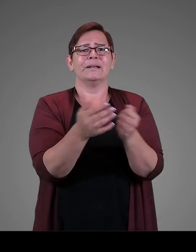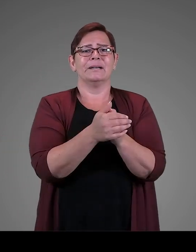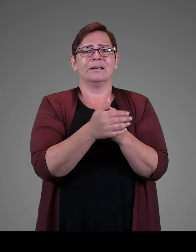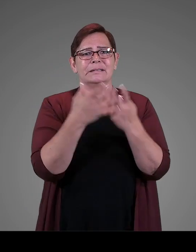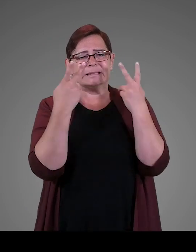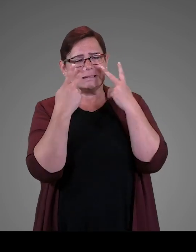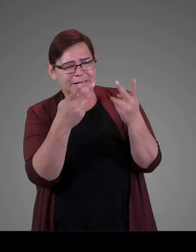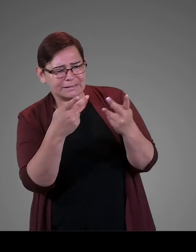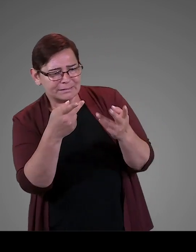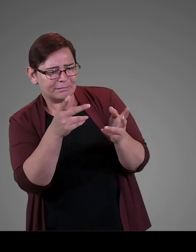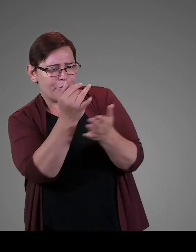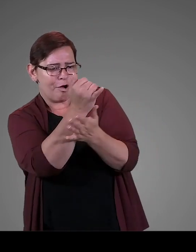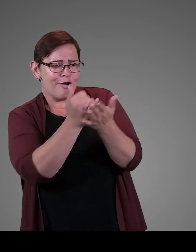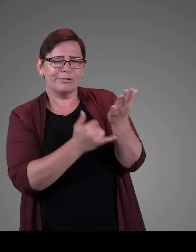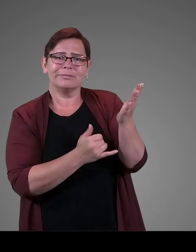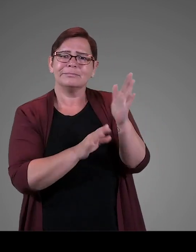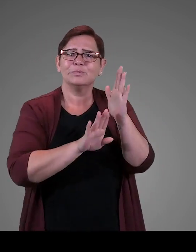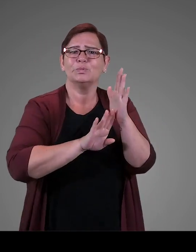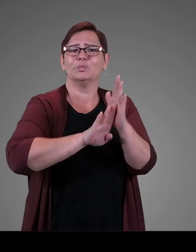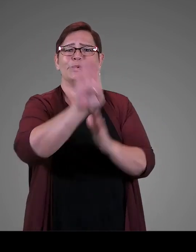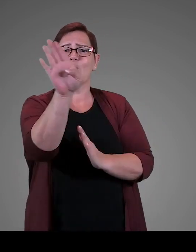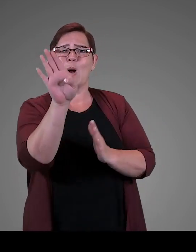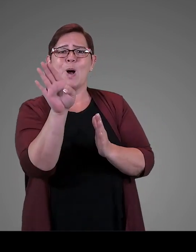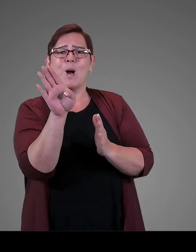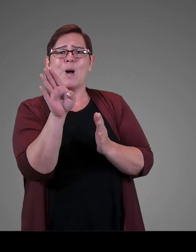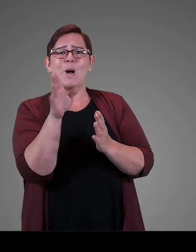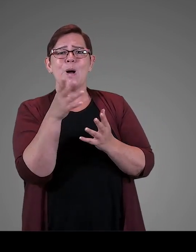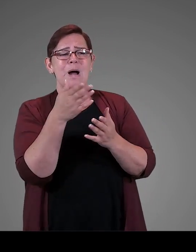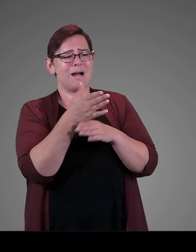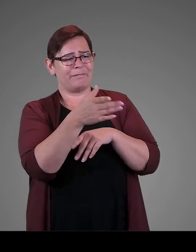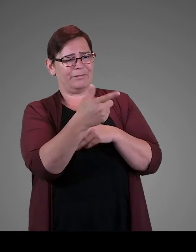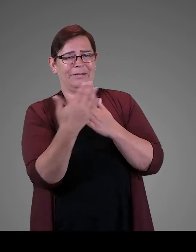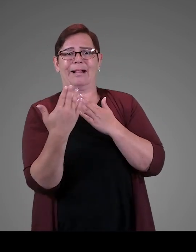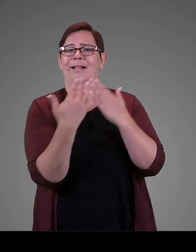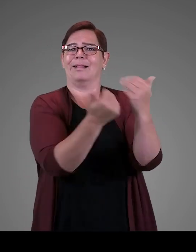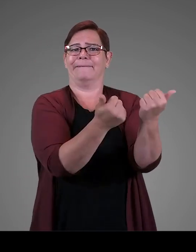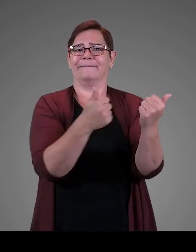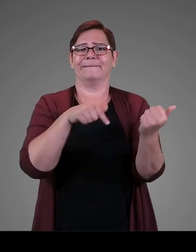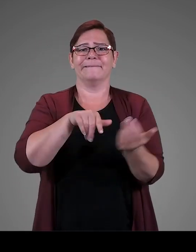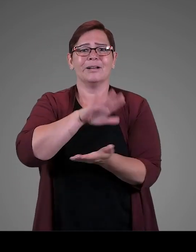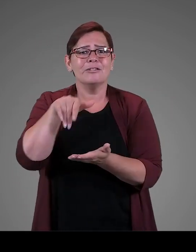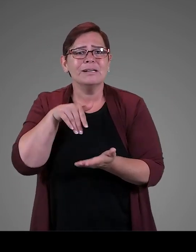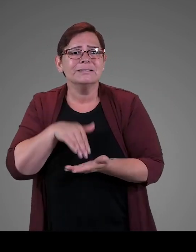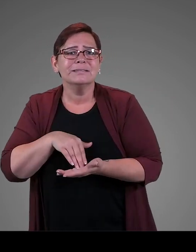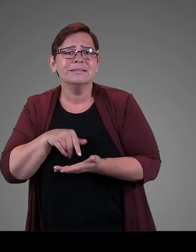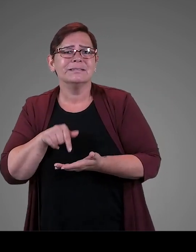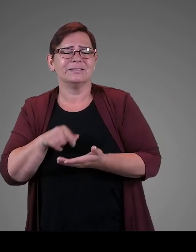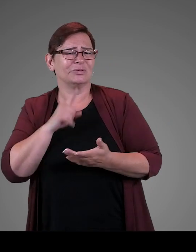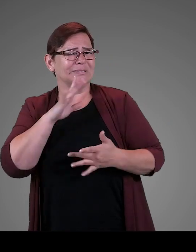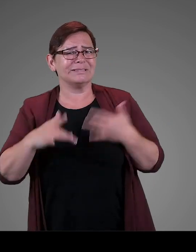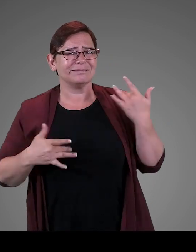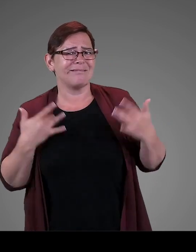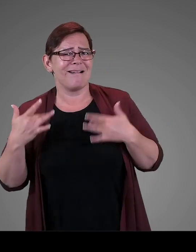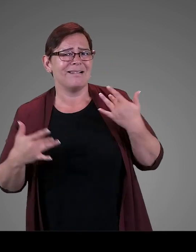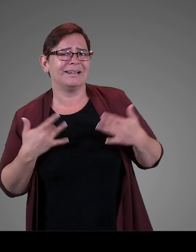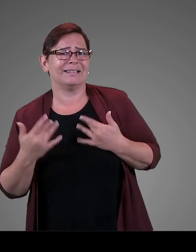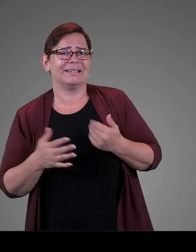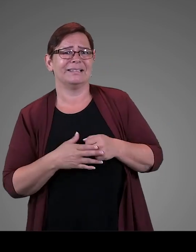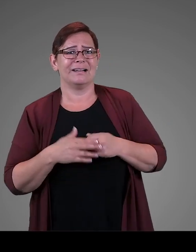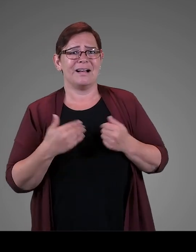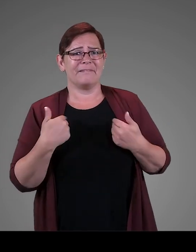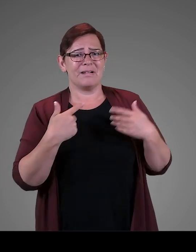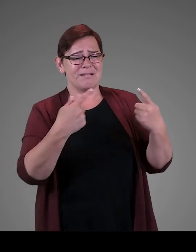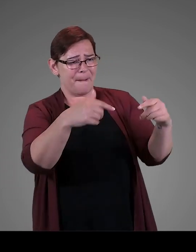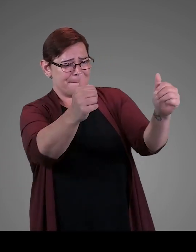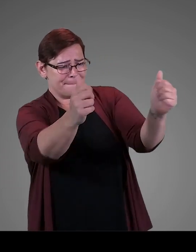Being able to see how artists grow after they leave our residence has been exciting, and having them come back to our events and building